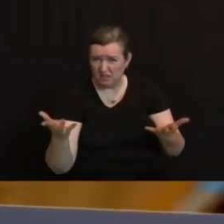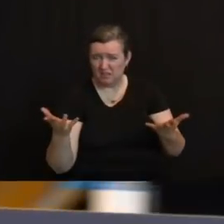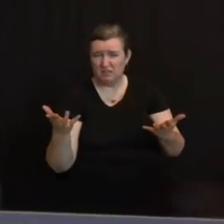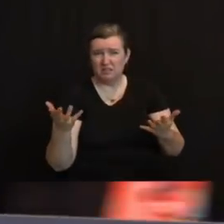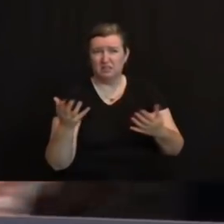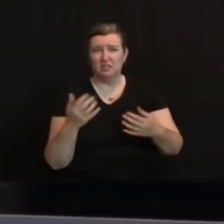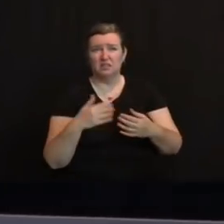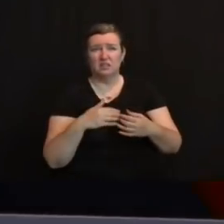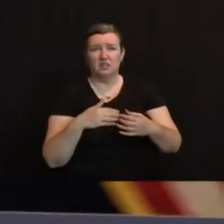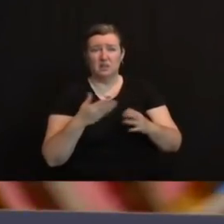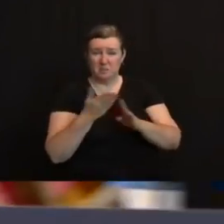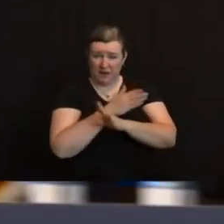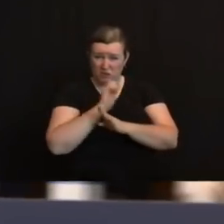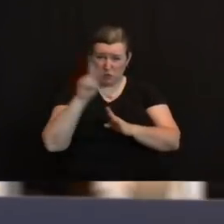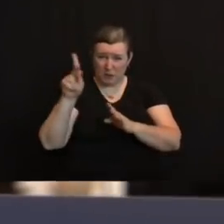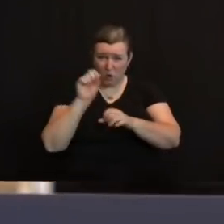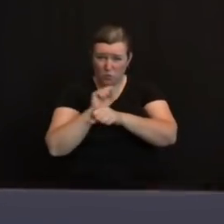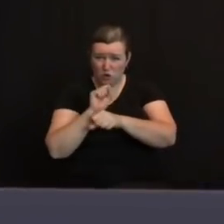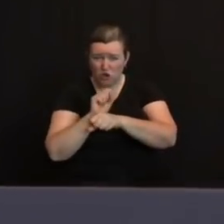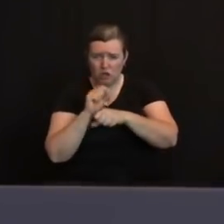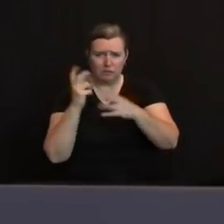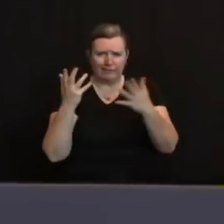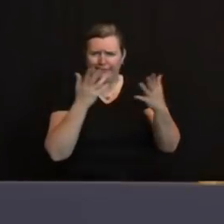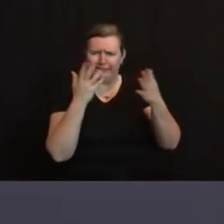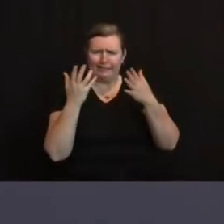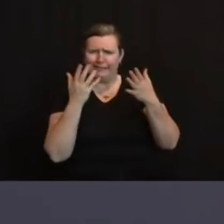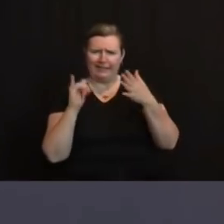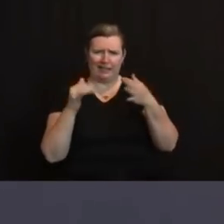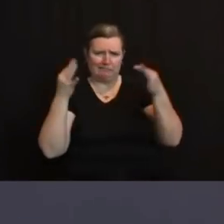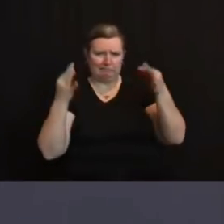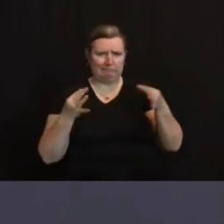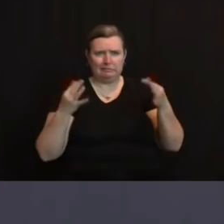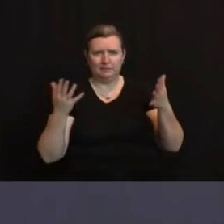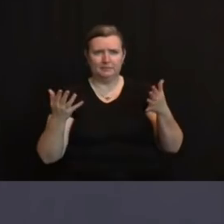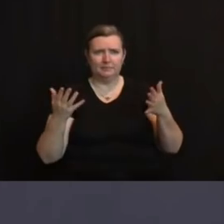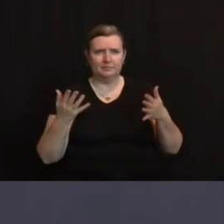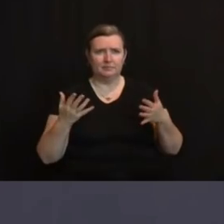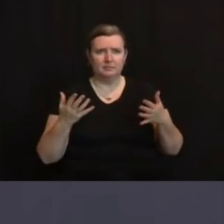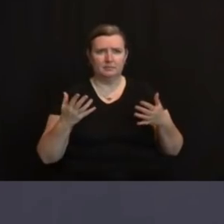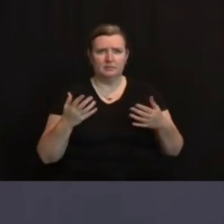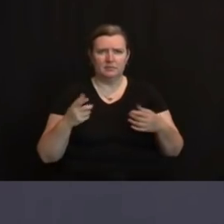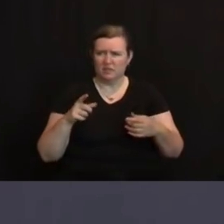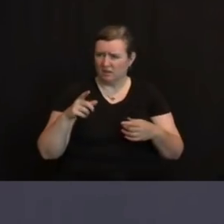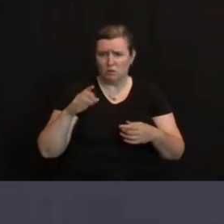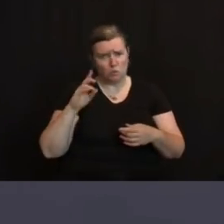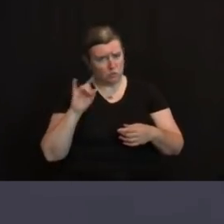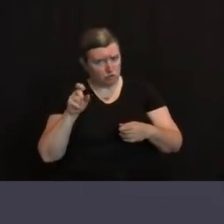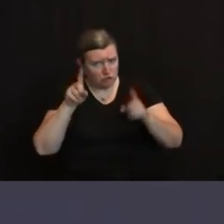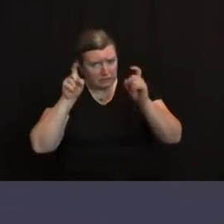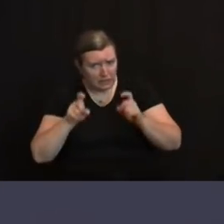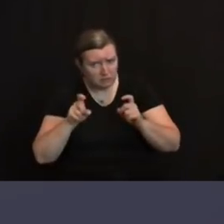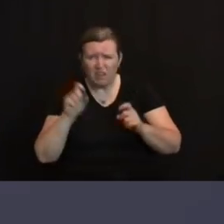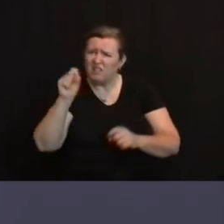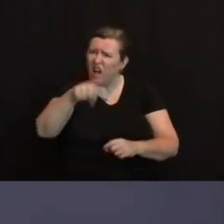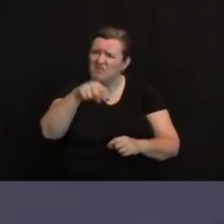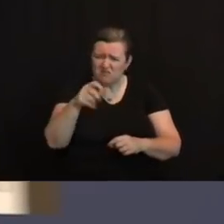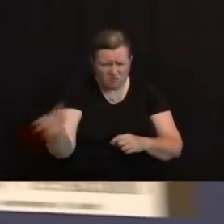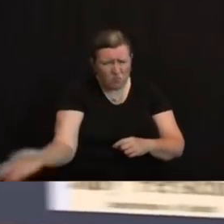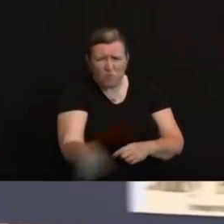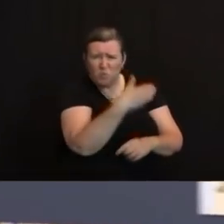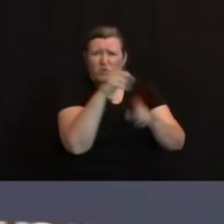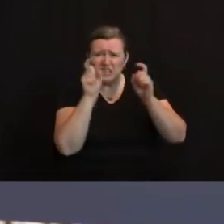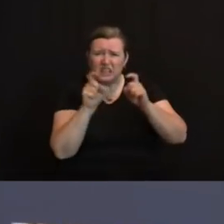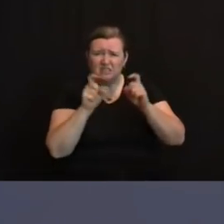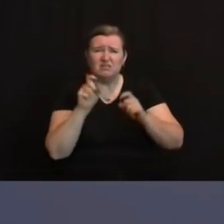Thank you. And by the way, you wouldn't mind they're getting tested, right? No, absolutely. We would recommend testing, but actually testing